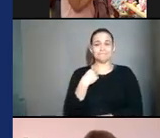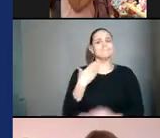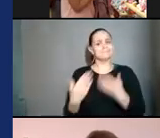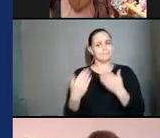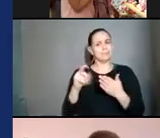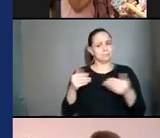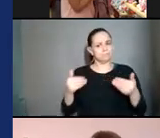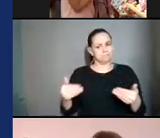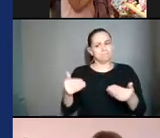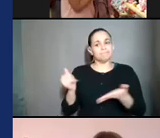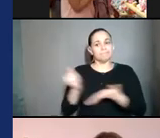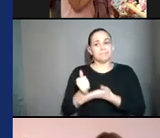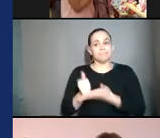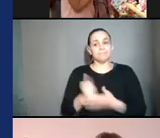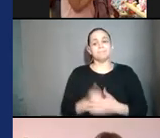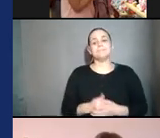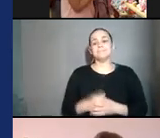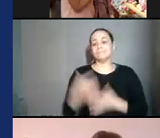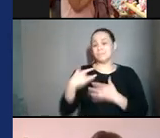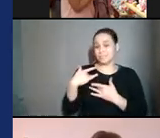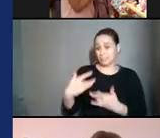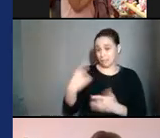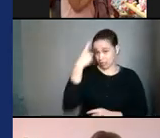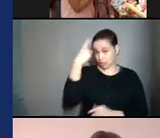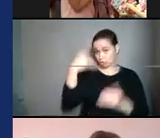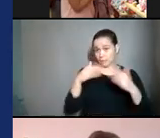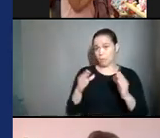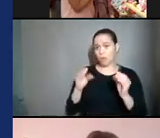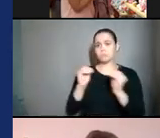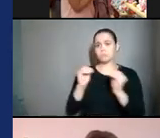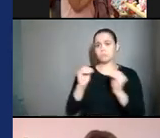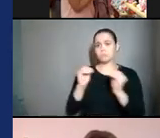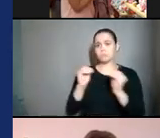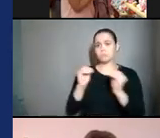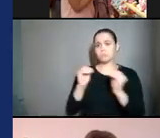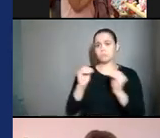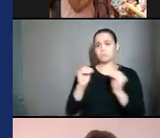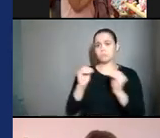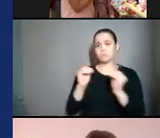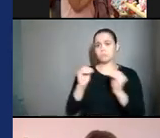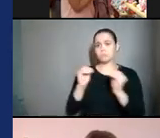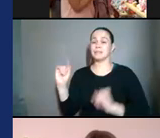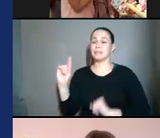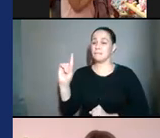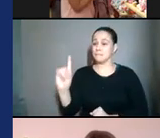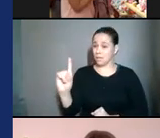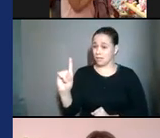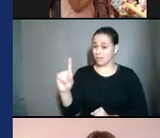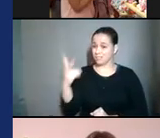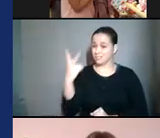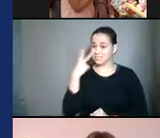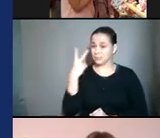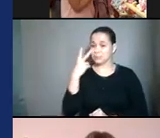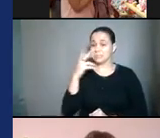Typically, Dreambox should be done independently. But if you see this symbol, it means